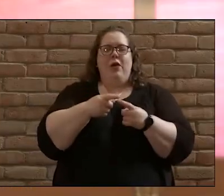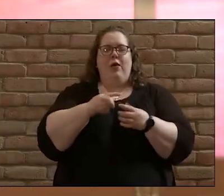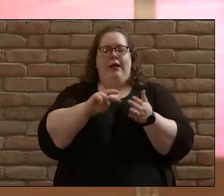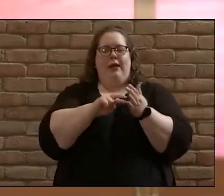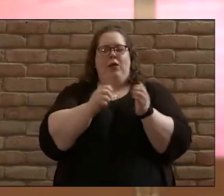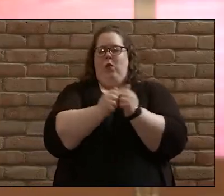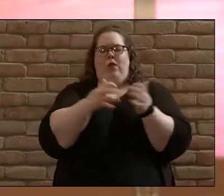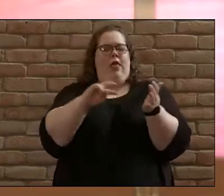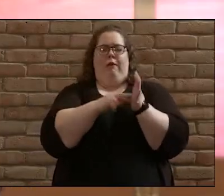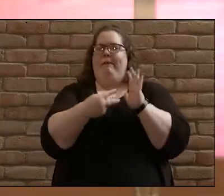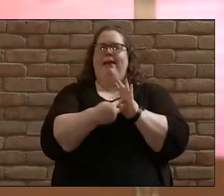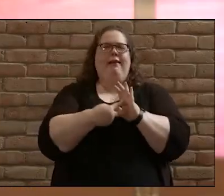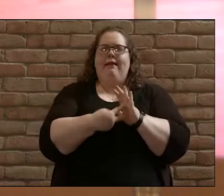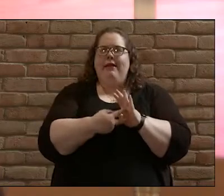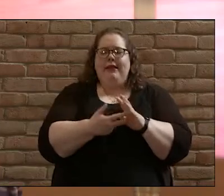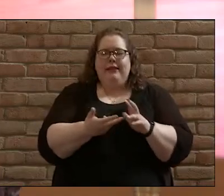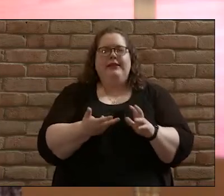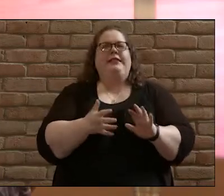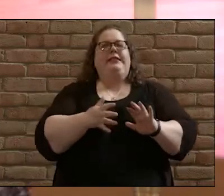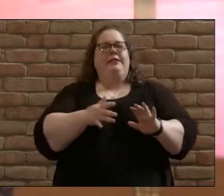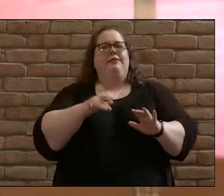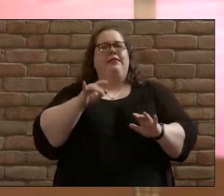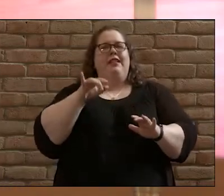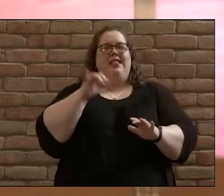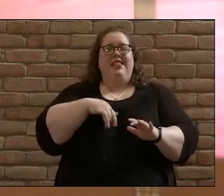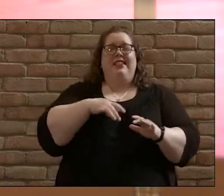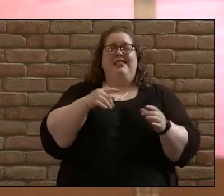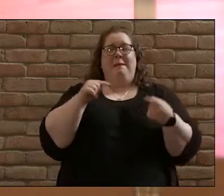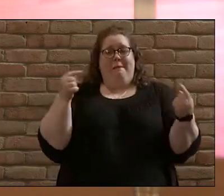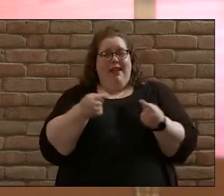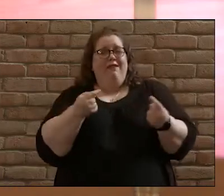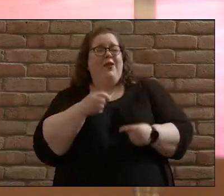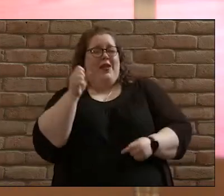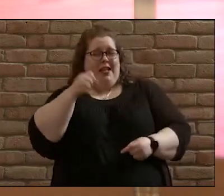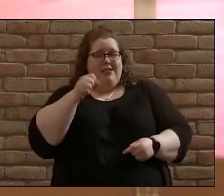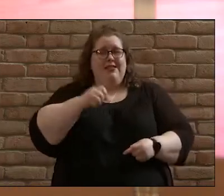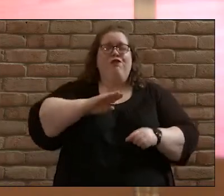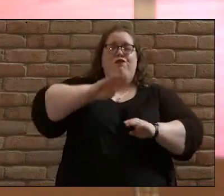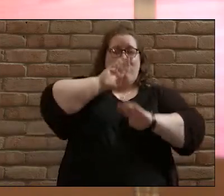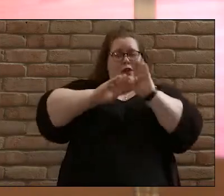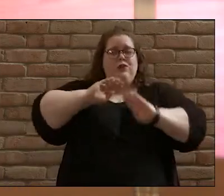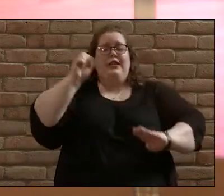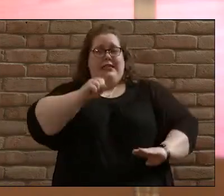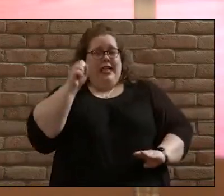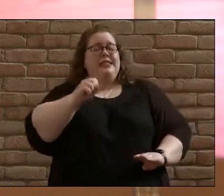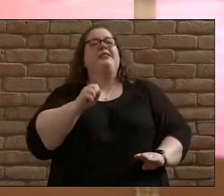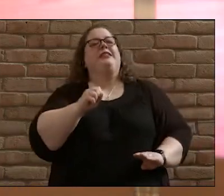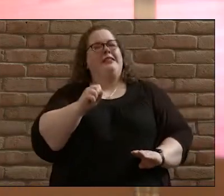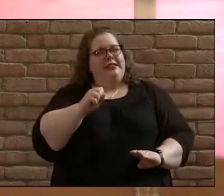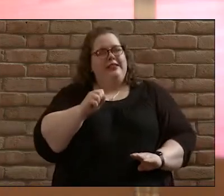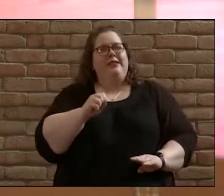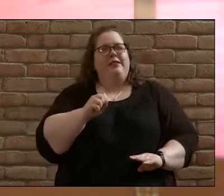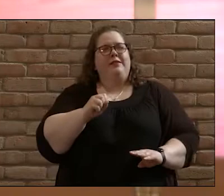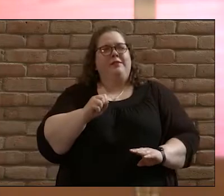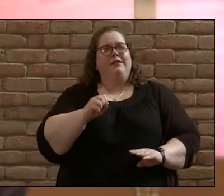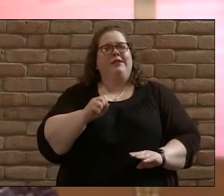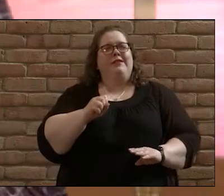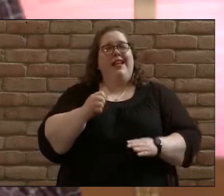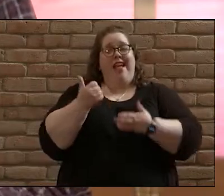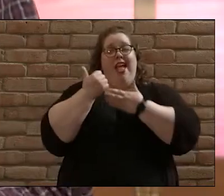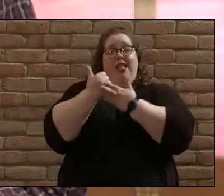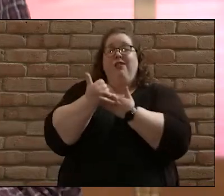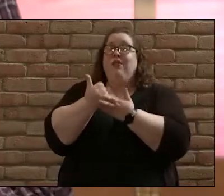painful, as frustrating as it may be, it is actually also extremely